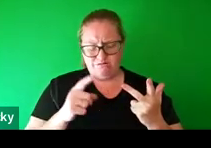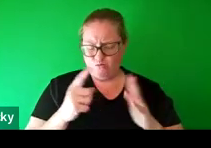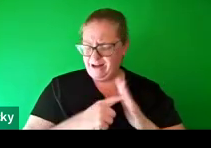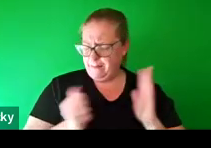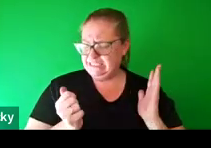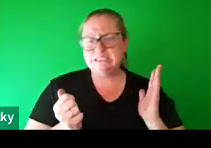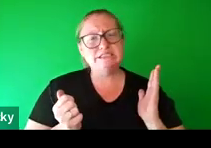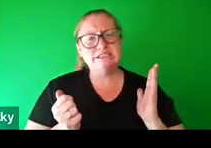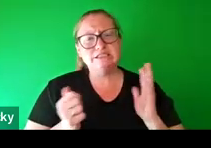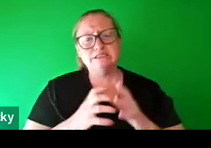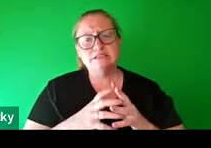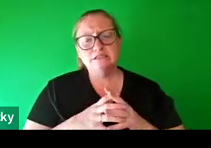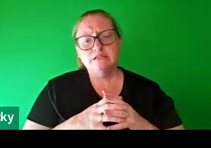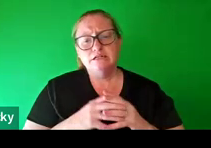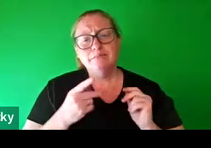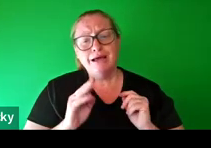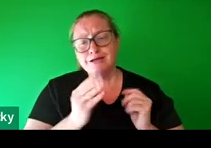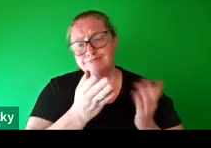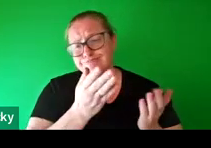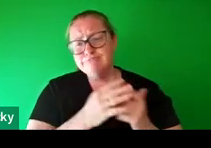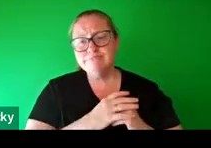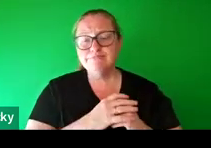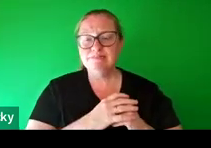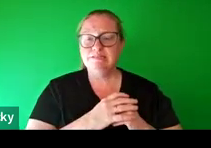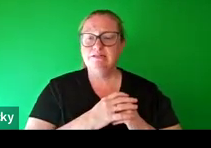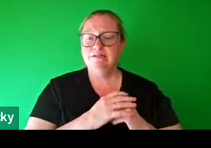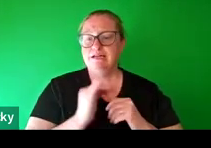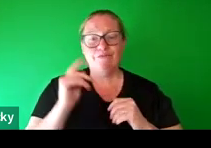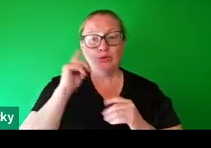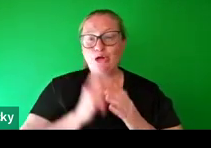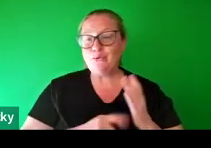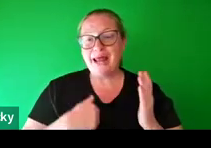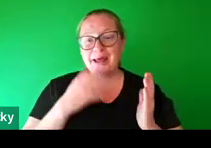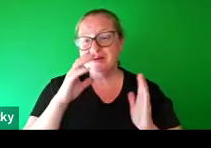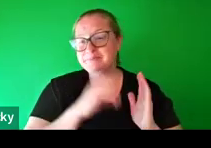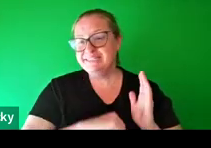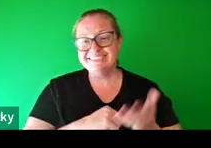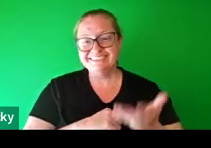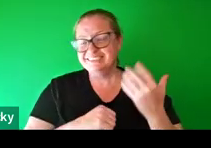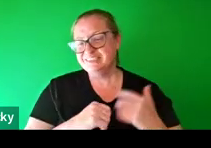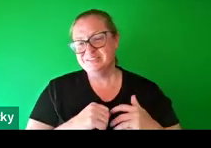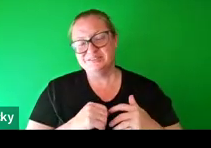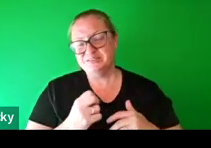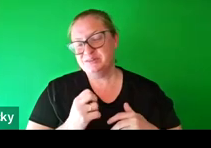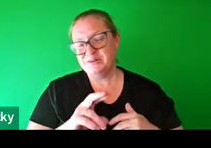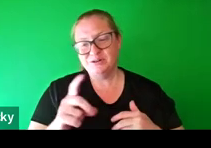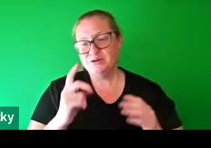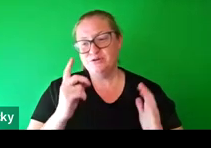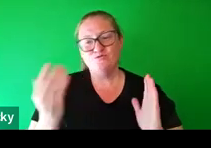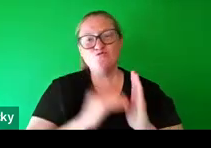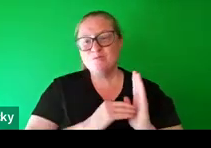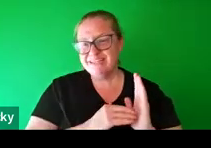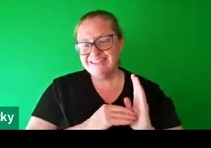miss? Pam can fill it if she heard what I missed. Or you could repeat it, Commissioner